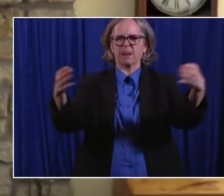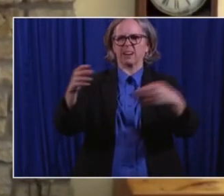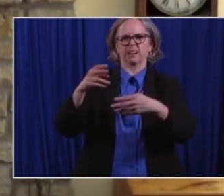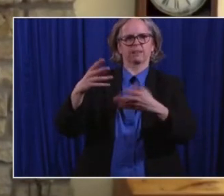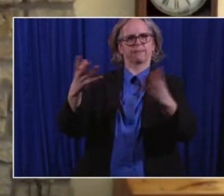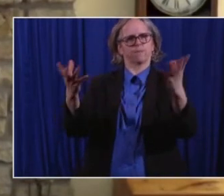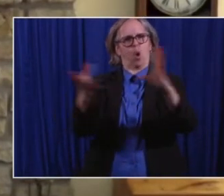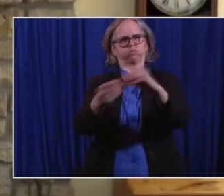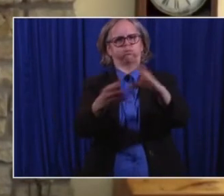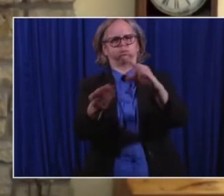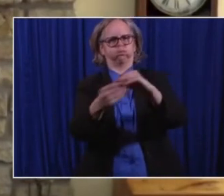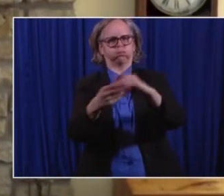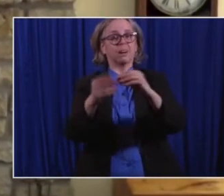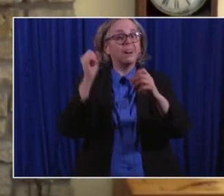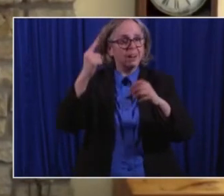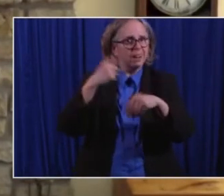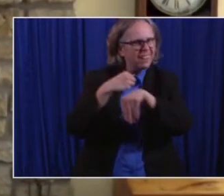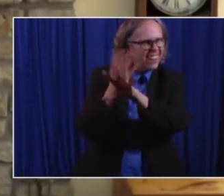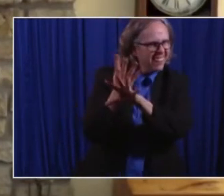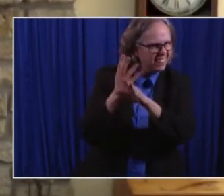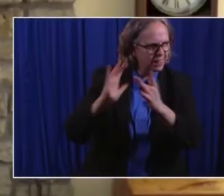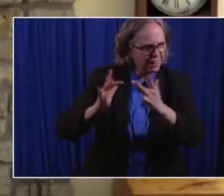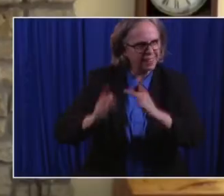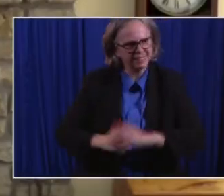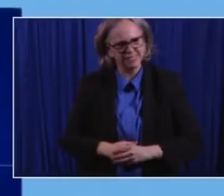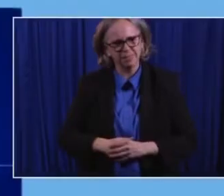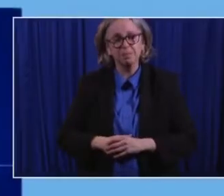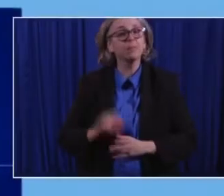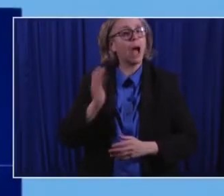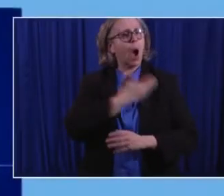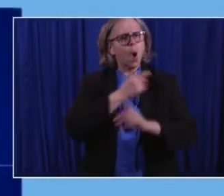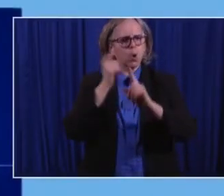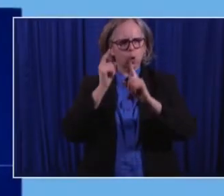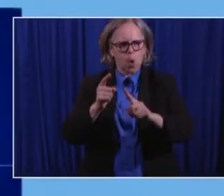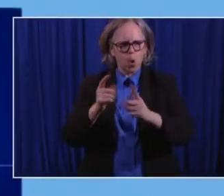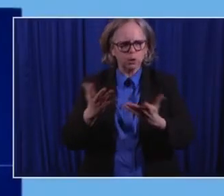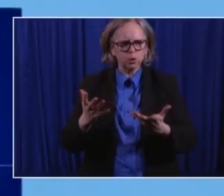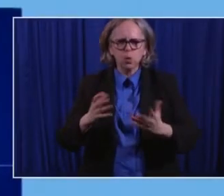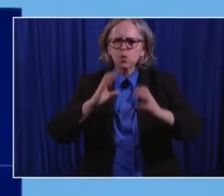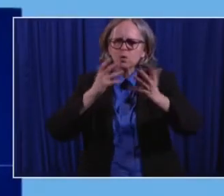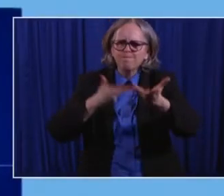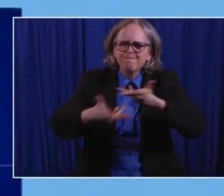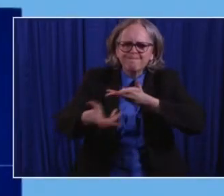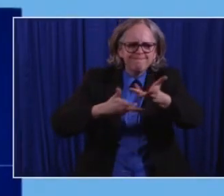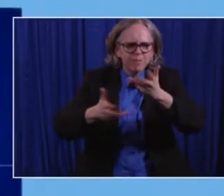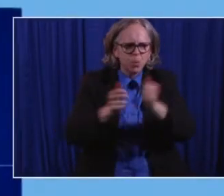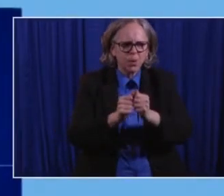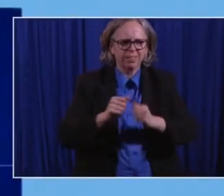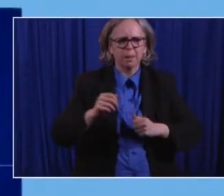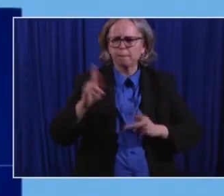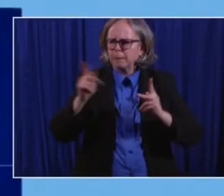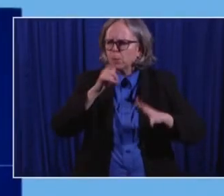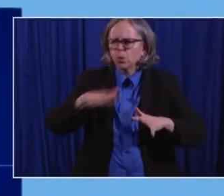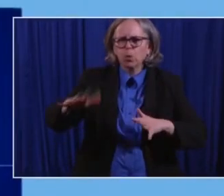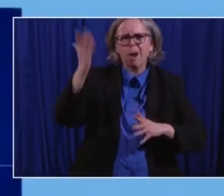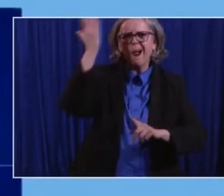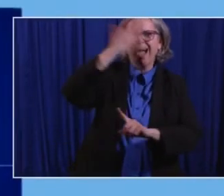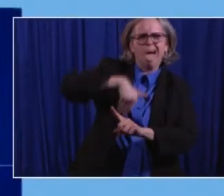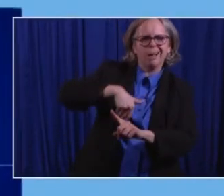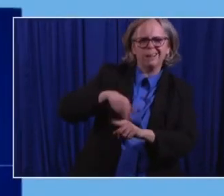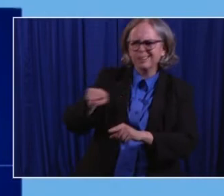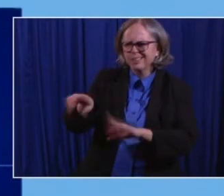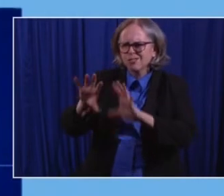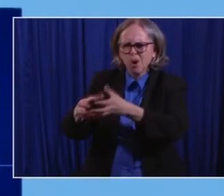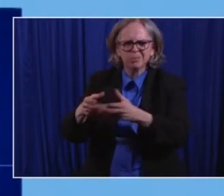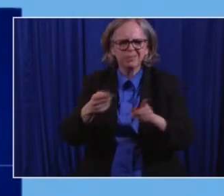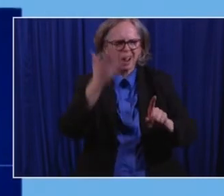answering unique concerns of traditionally underserved groups. On Monday, we focused on addressing the unique concerns of African Americans who live in